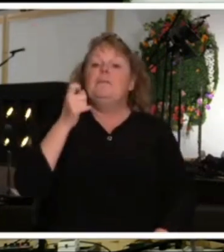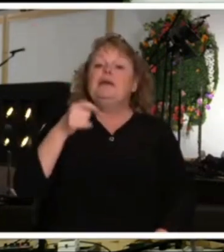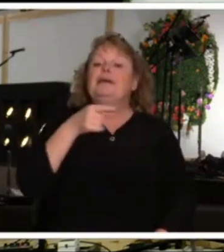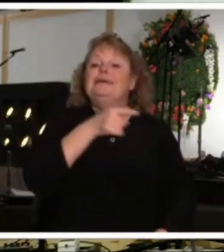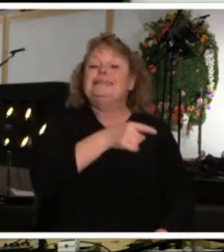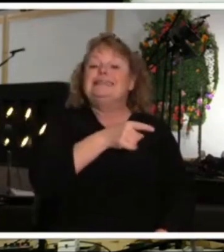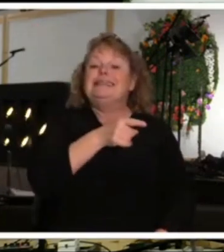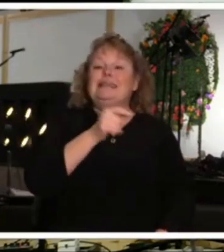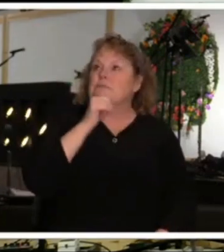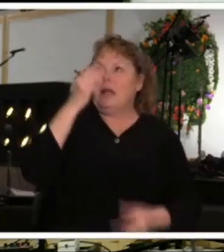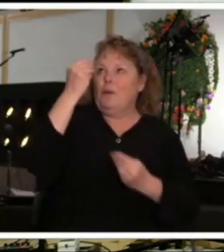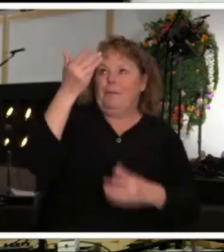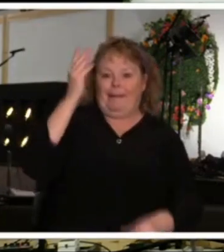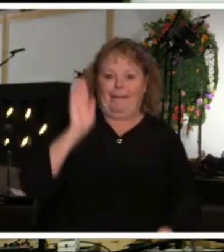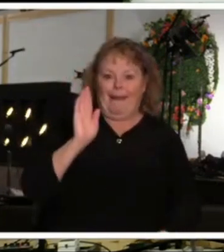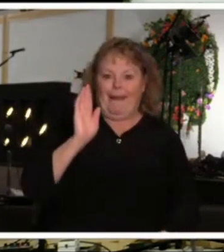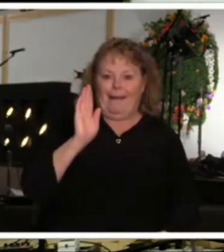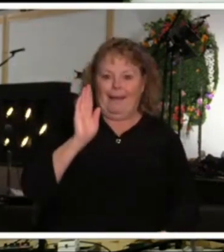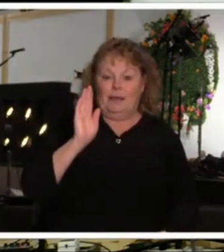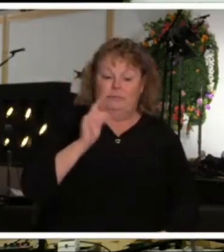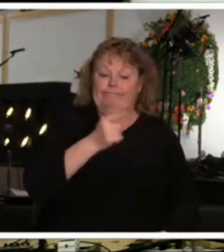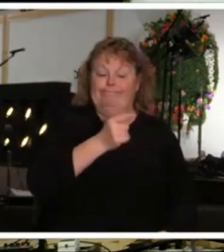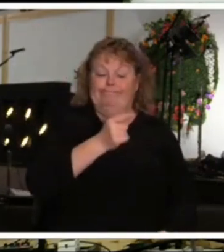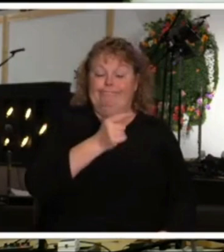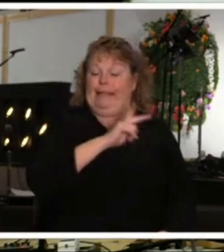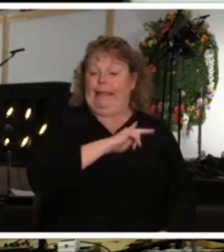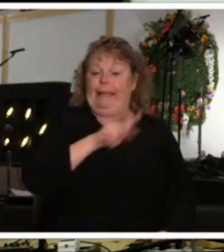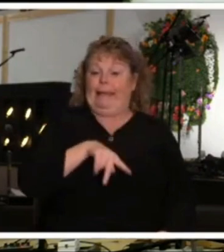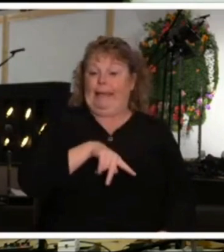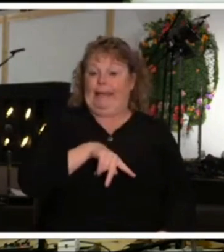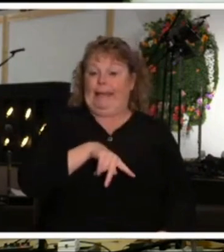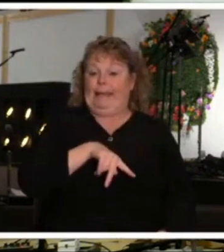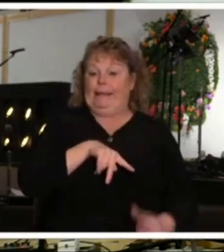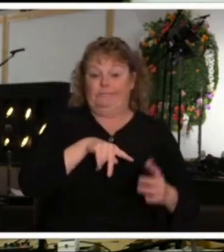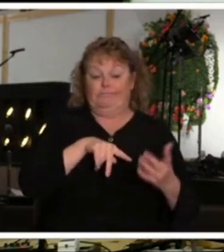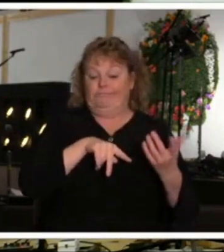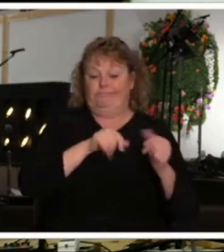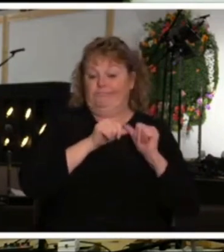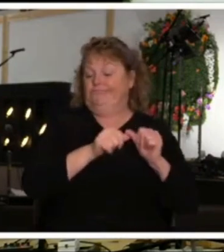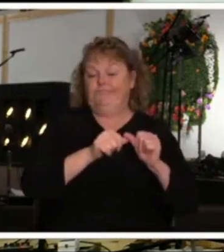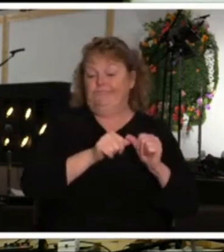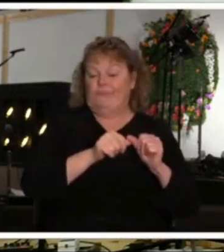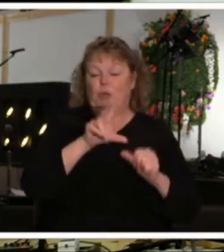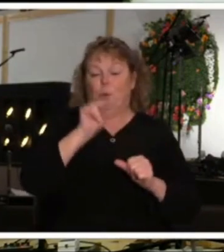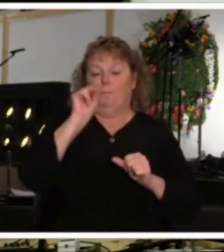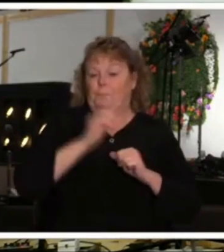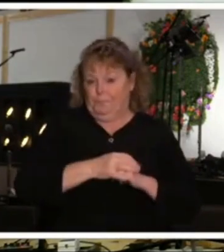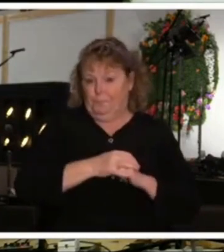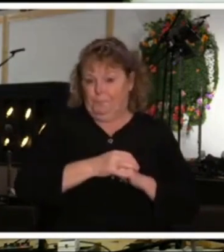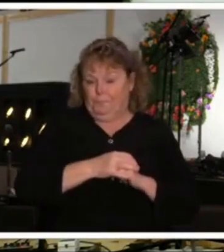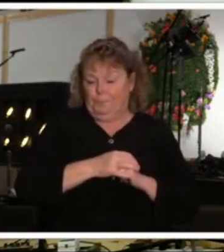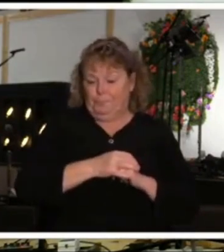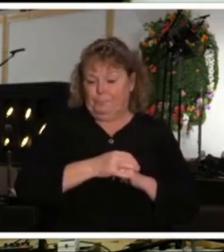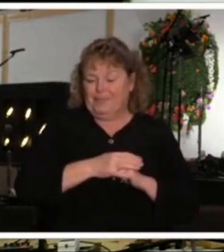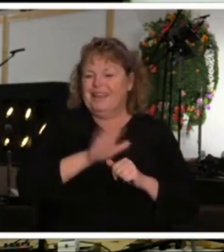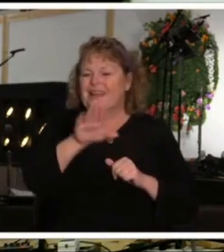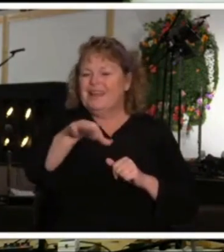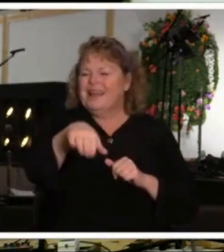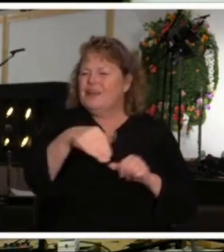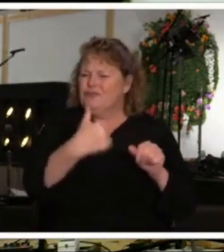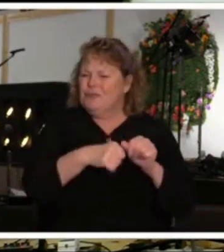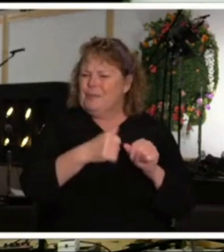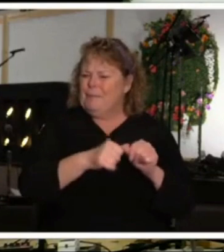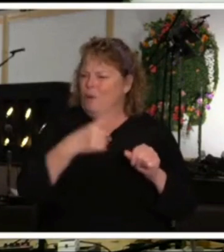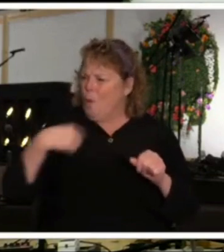Saul's disobedience, it costs him the kingdom. I just want to say real quick here that all of us must remember, it